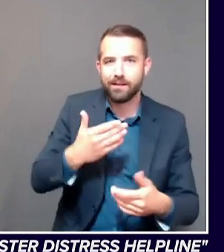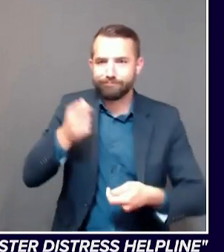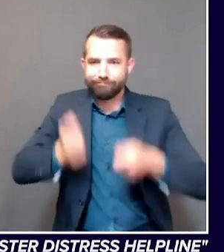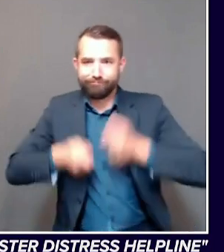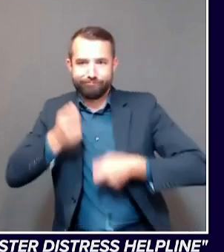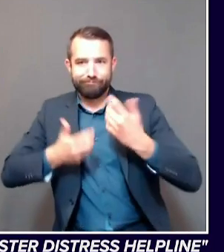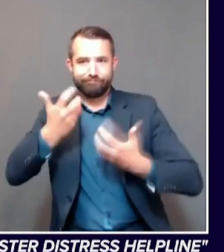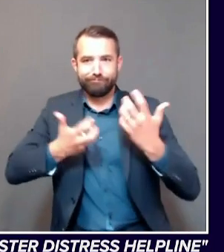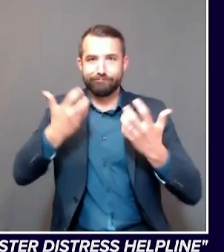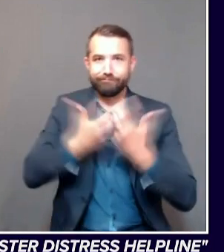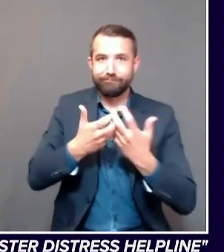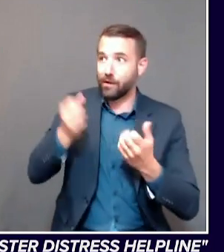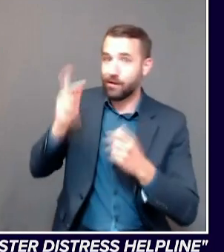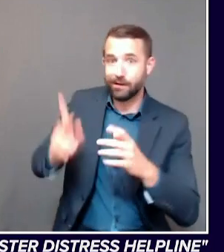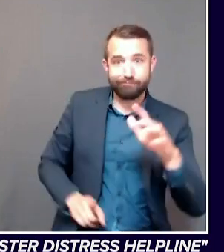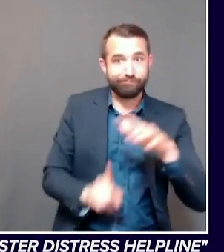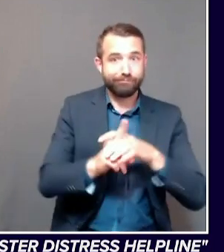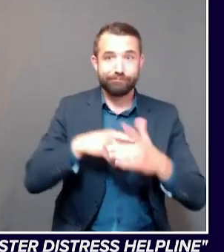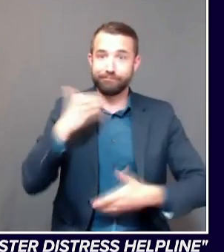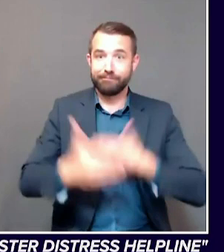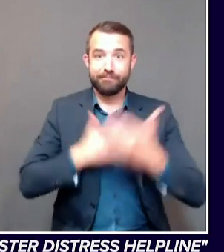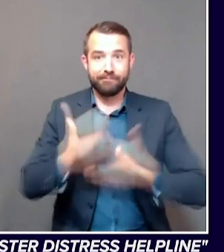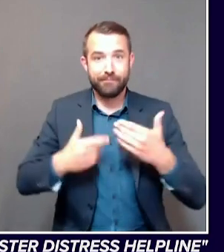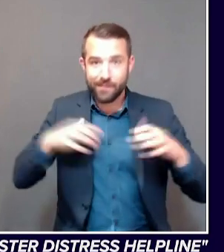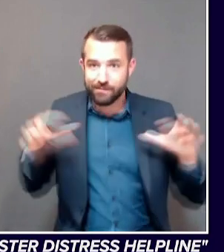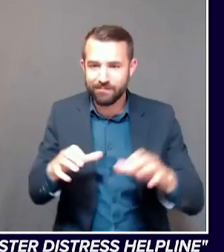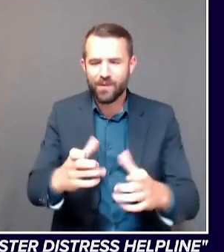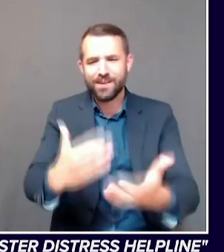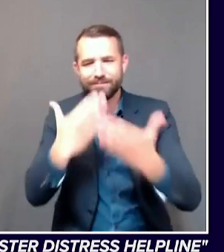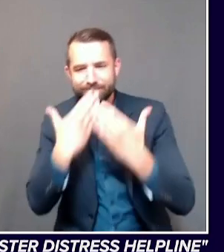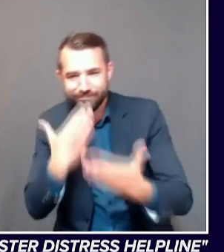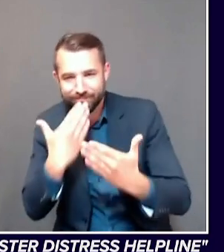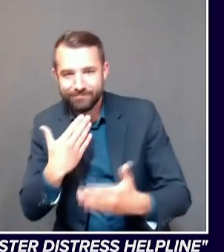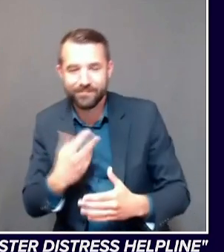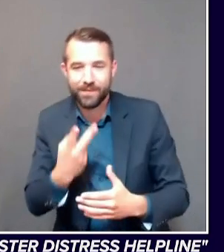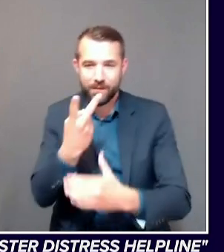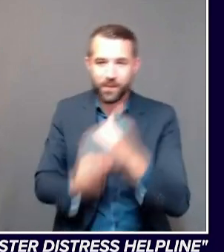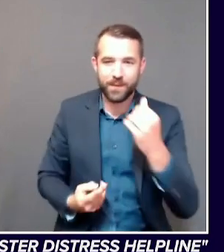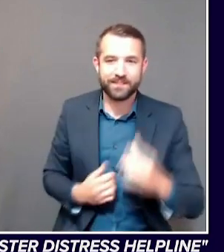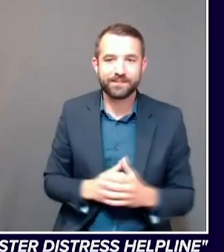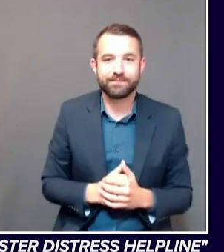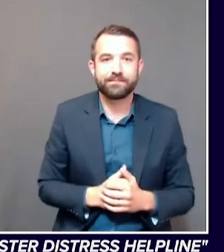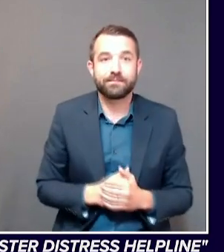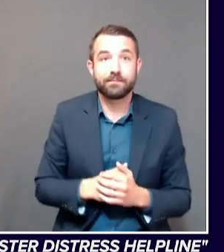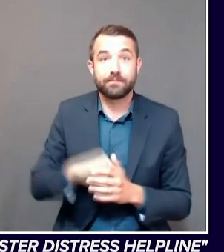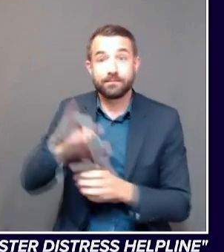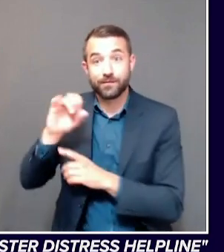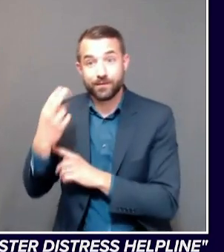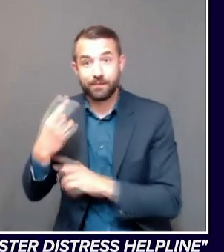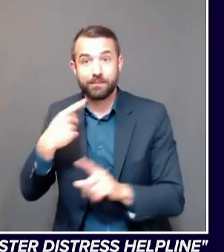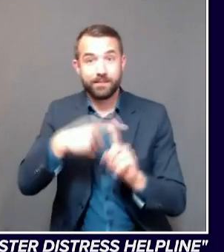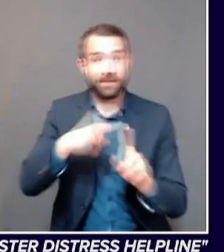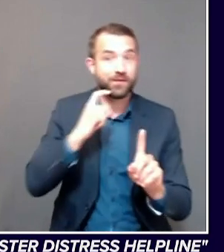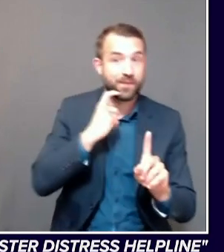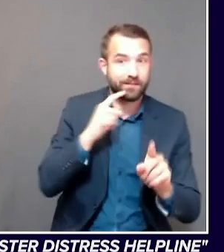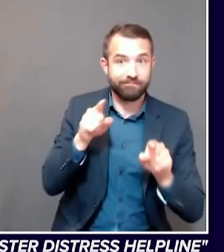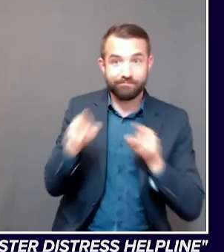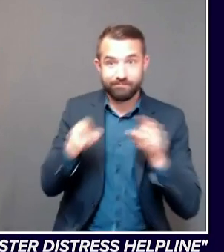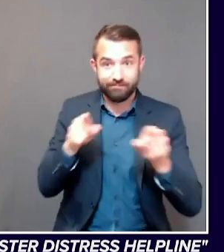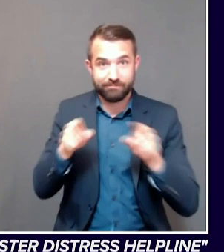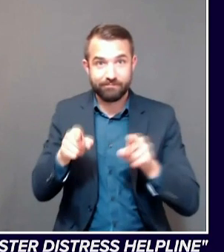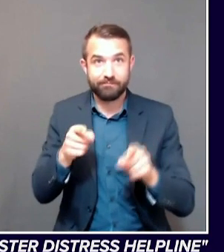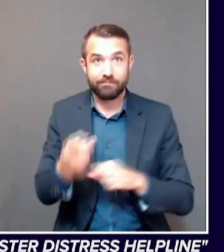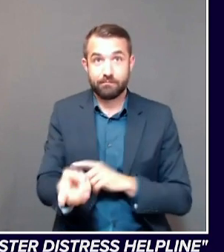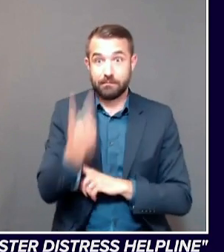time. I personally thank you for both of those things. Now, Josh and Dr. Thibodeau are the two folks that you